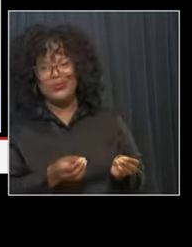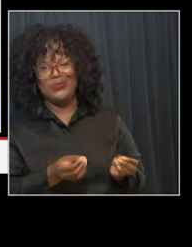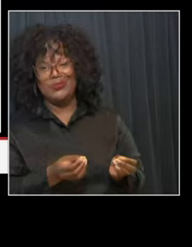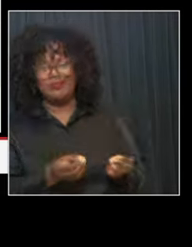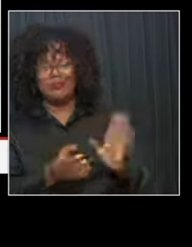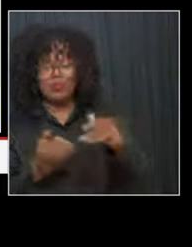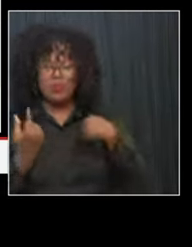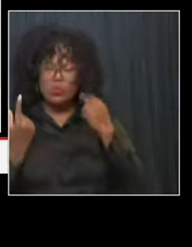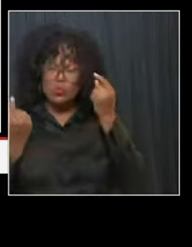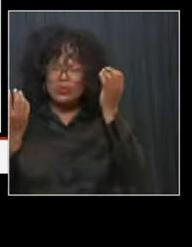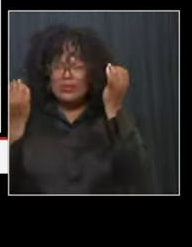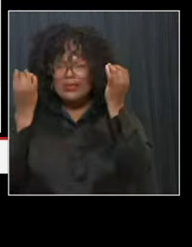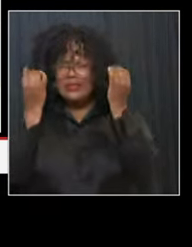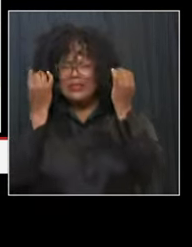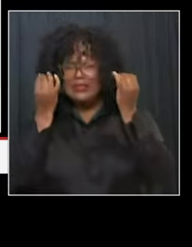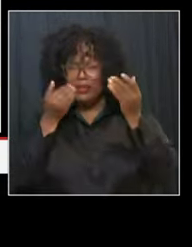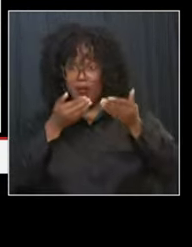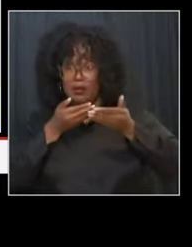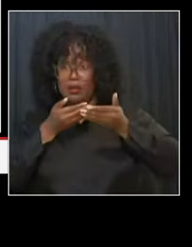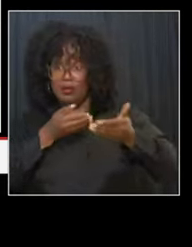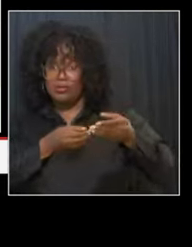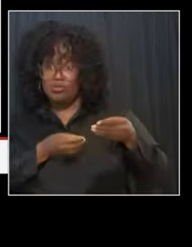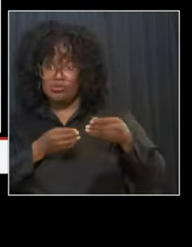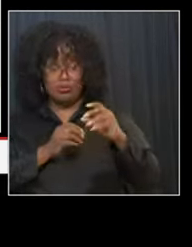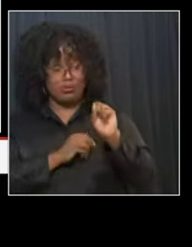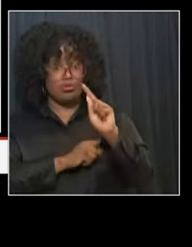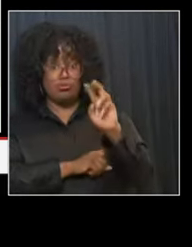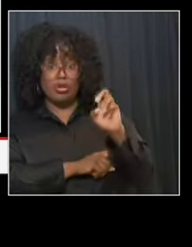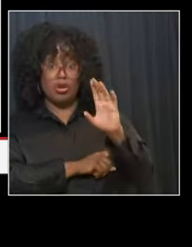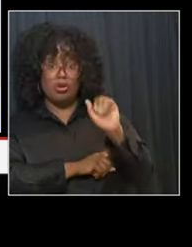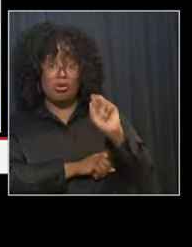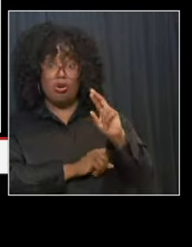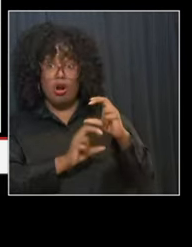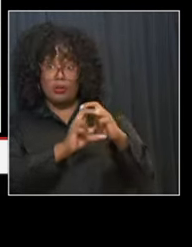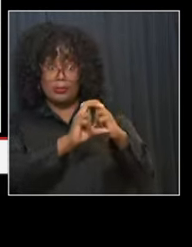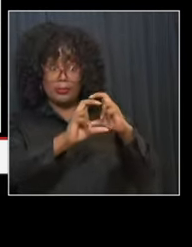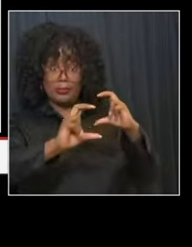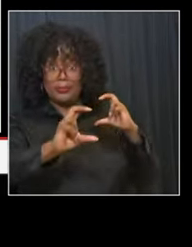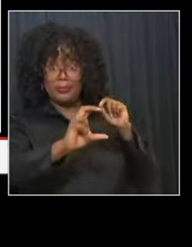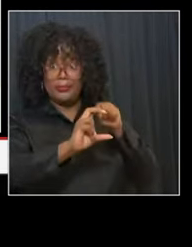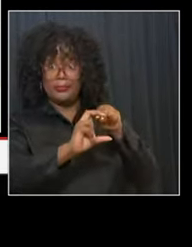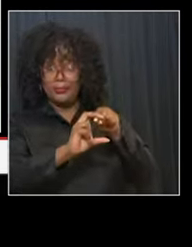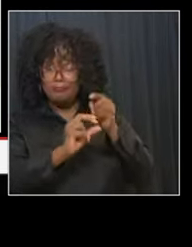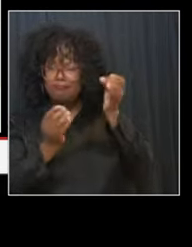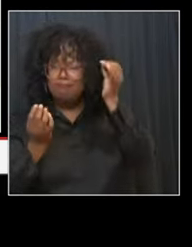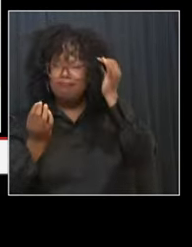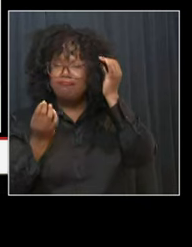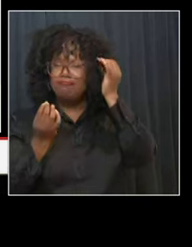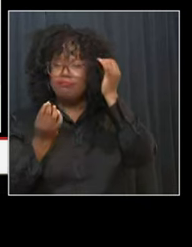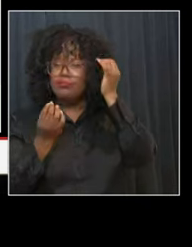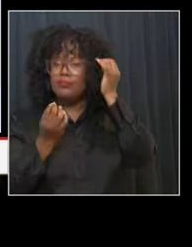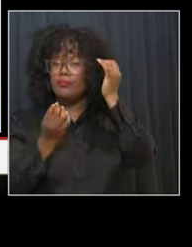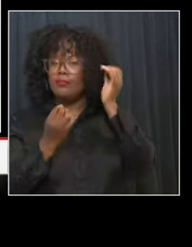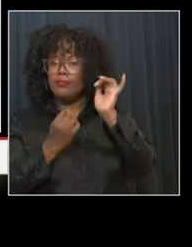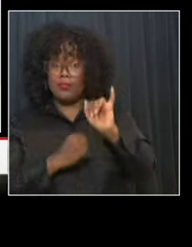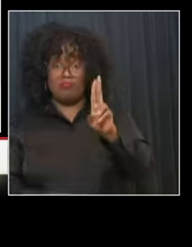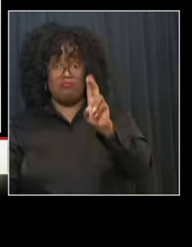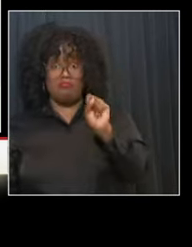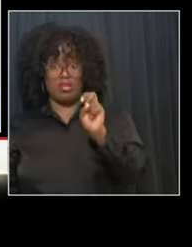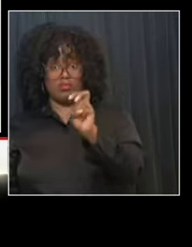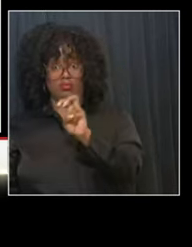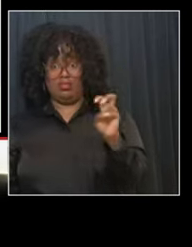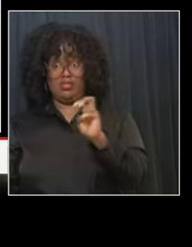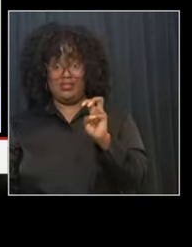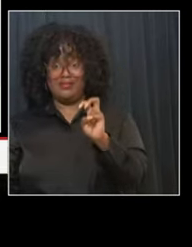overhead catenary electric lines to be able to have essentially buses that utilize those to charge a battery to